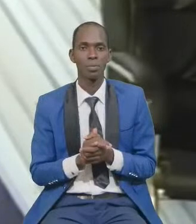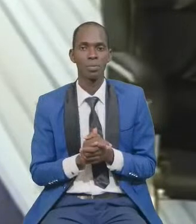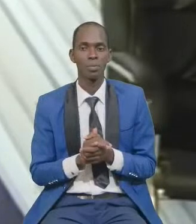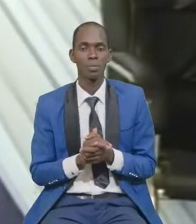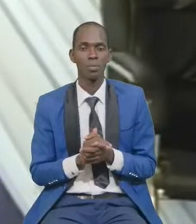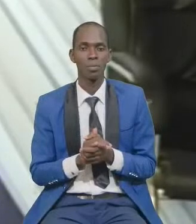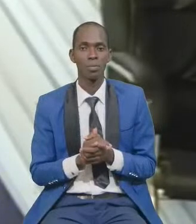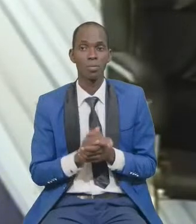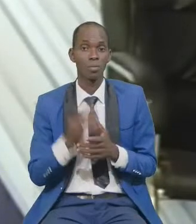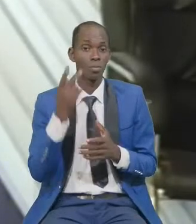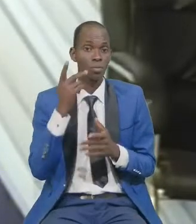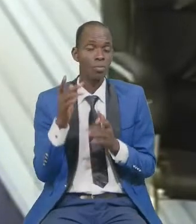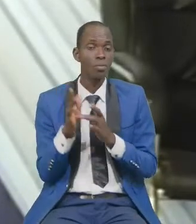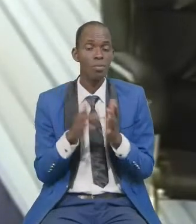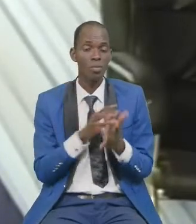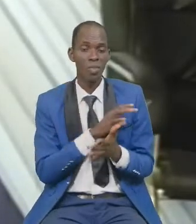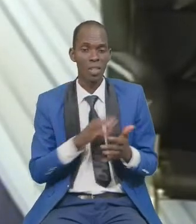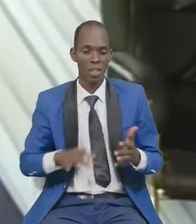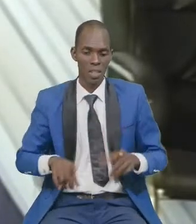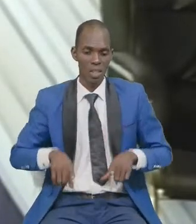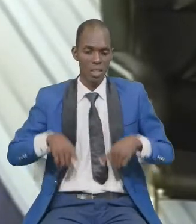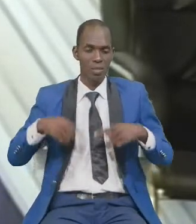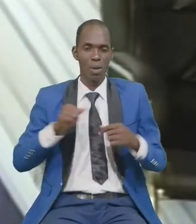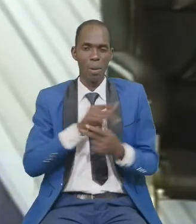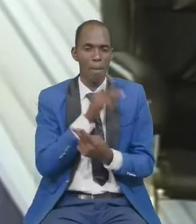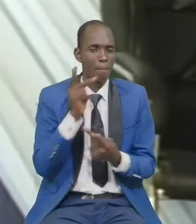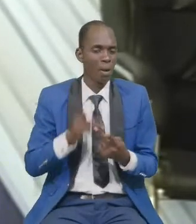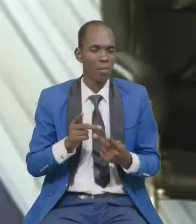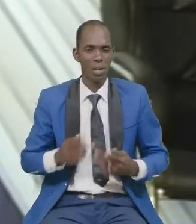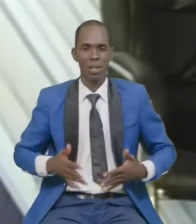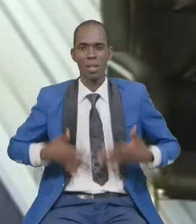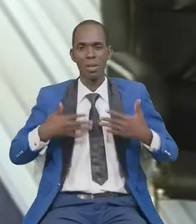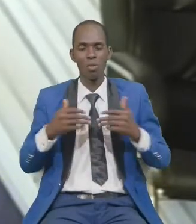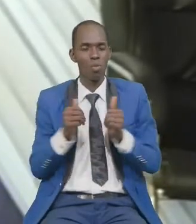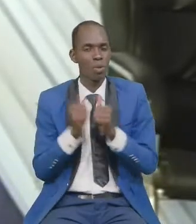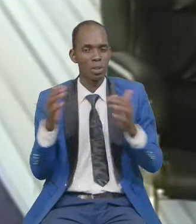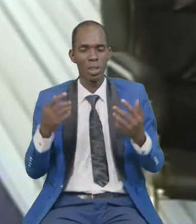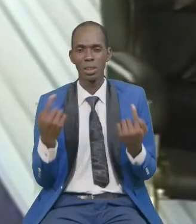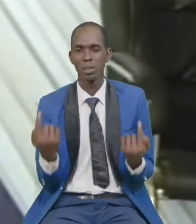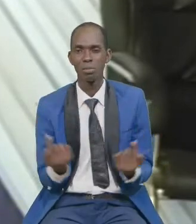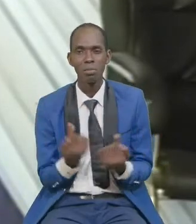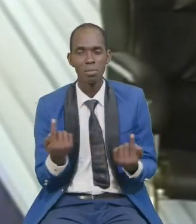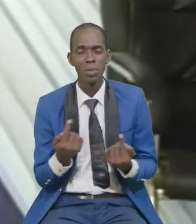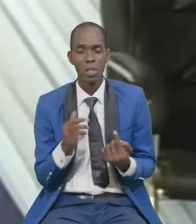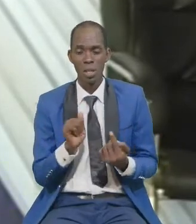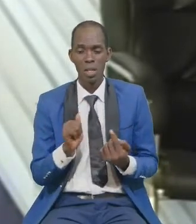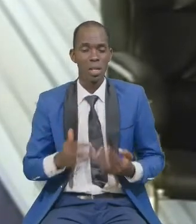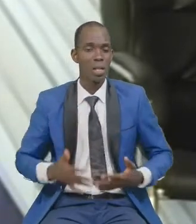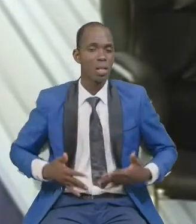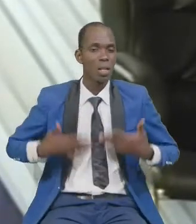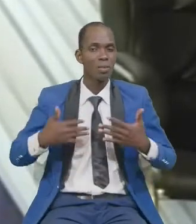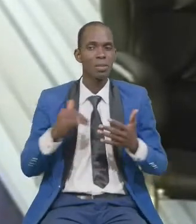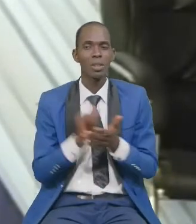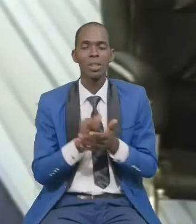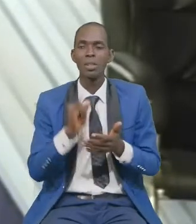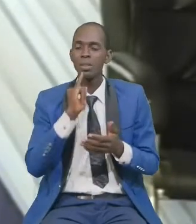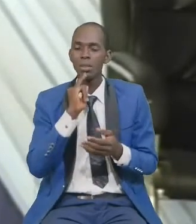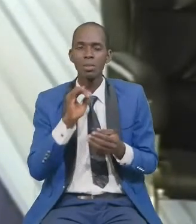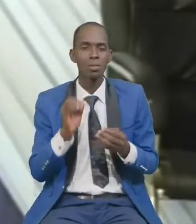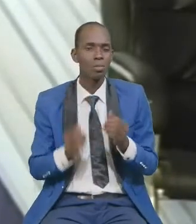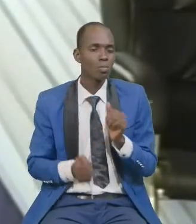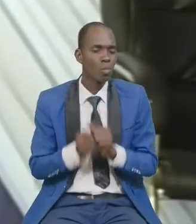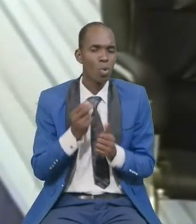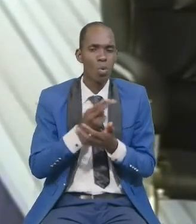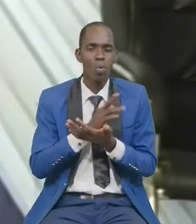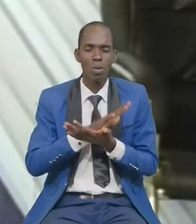He lived a perfect life. He lived a sinless life. He lived a life holier than the life of